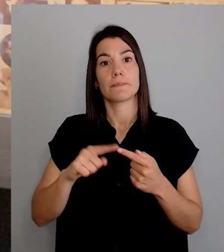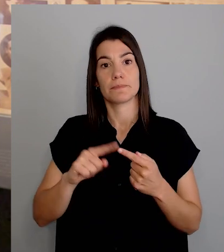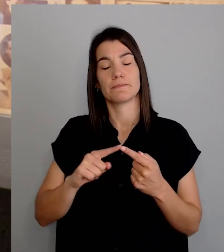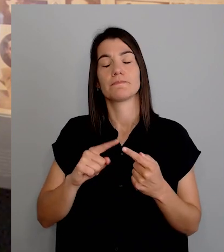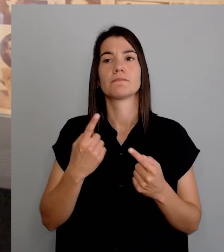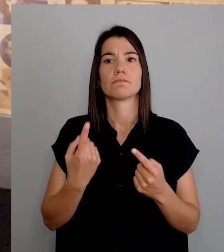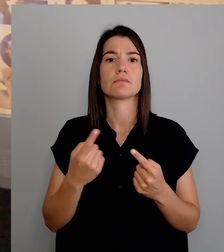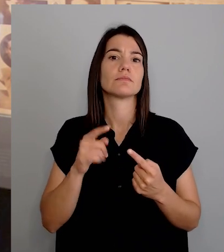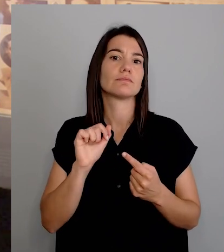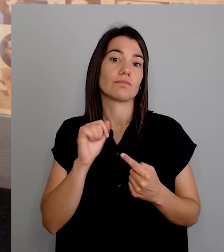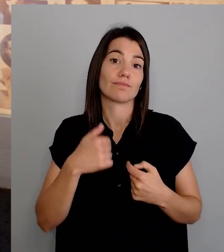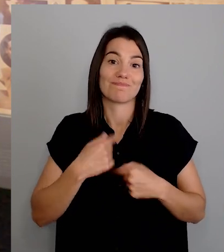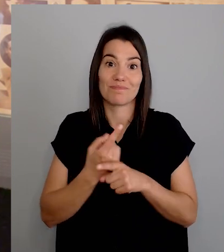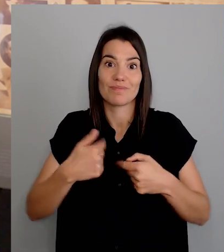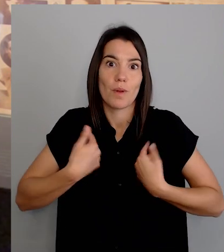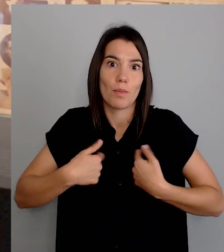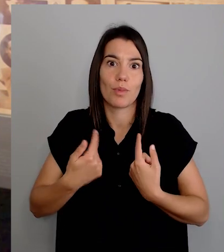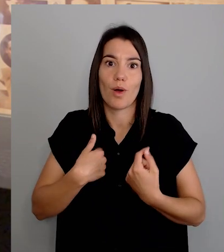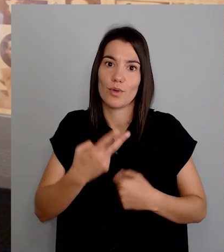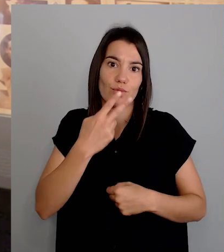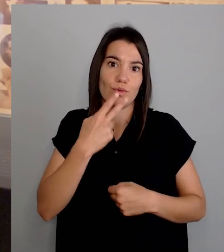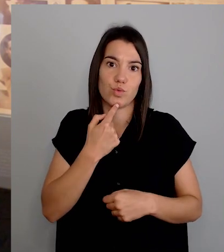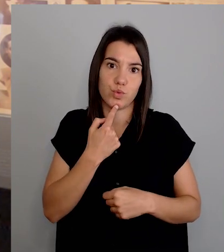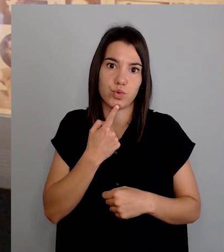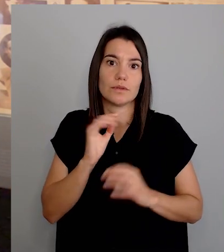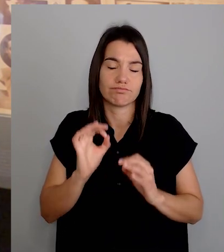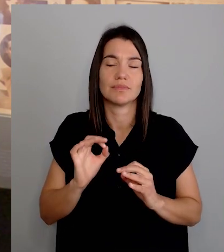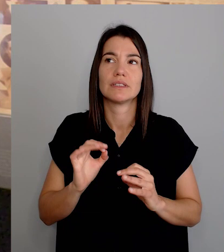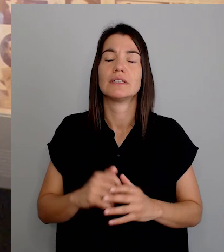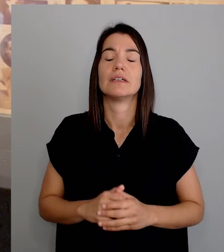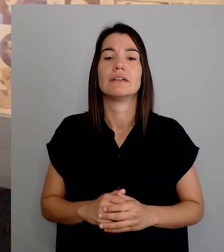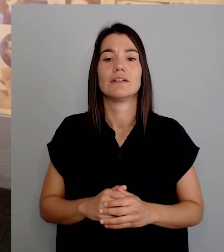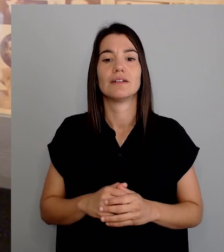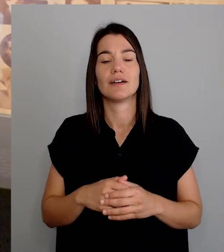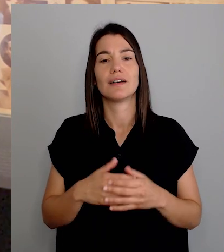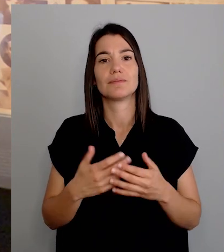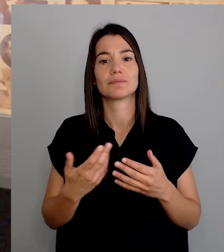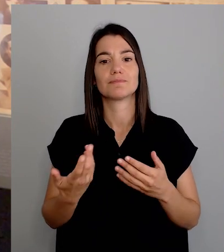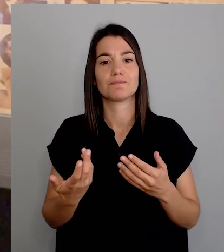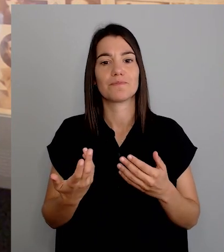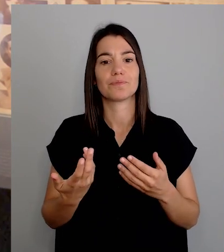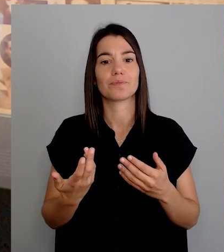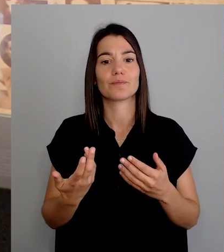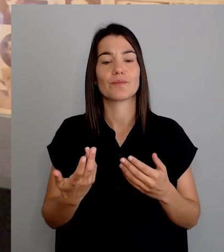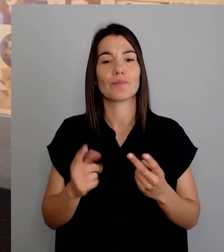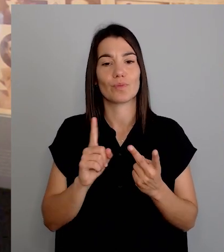I'm going of which is being a fosforeira and the